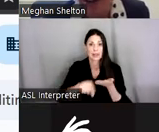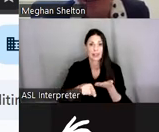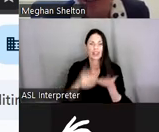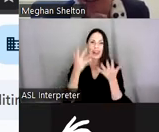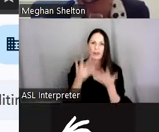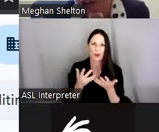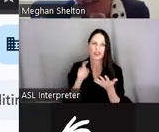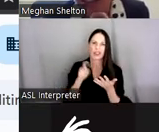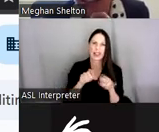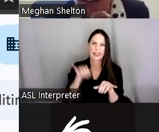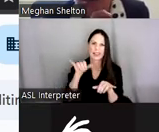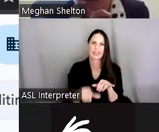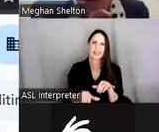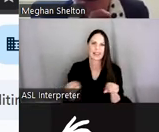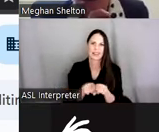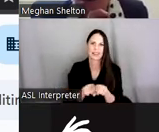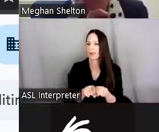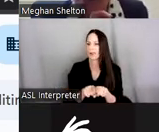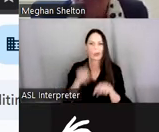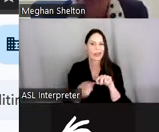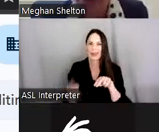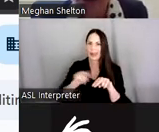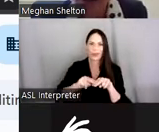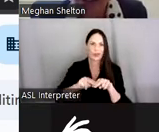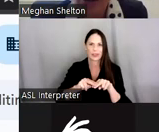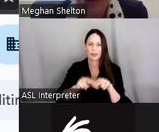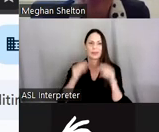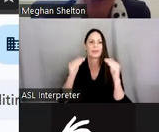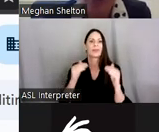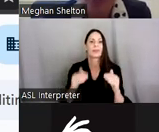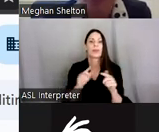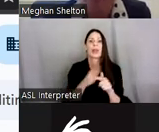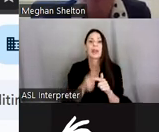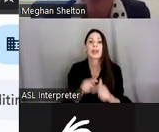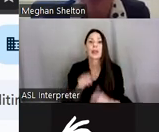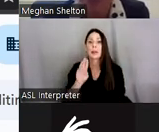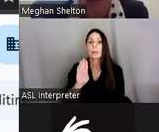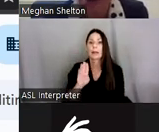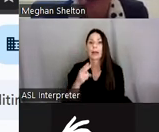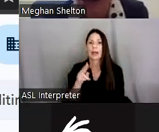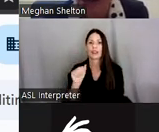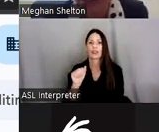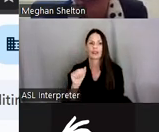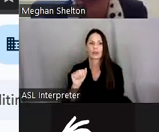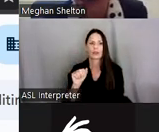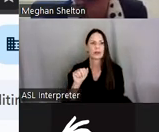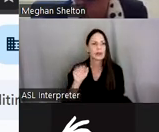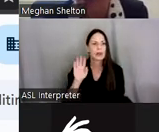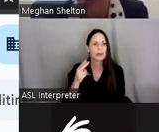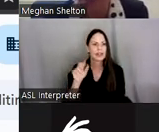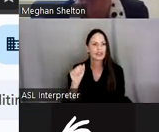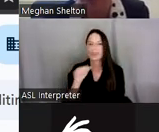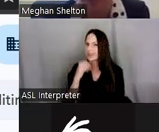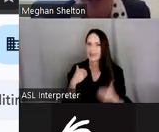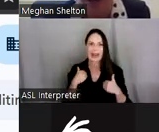We're not able to increase it. And then we also, the BHA does not have the capacity at